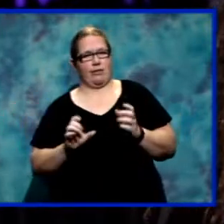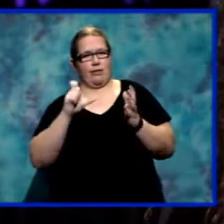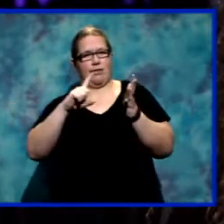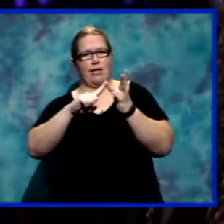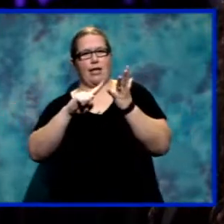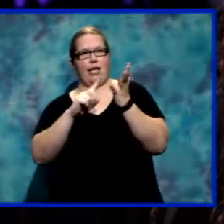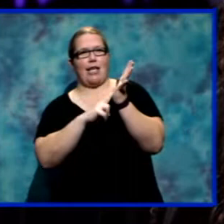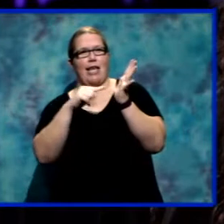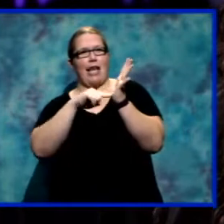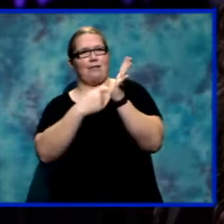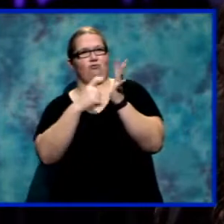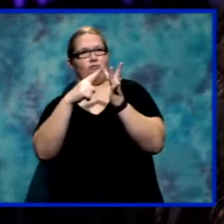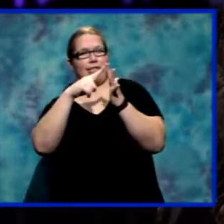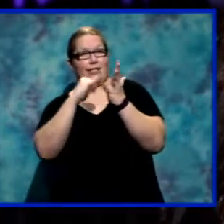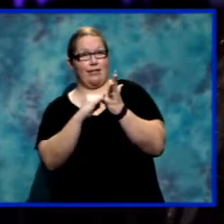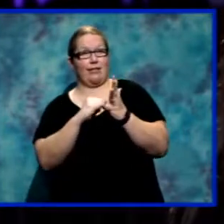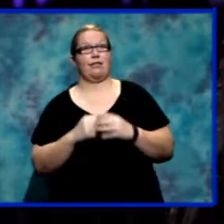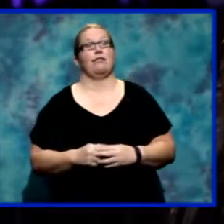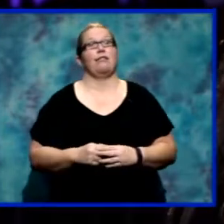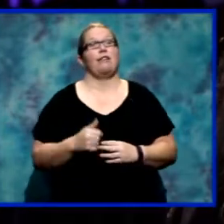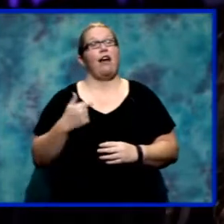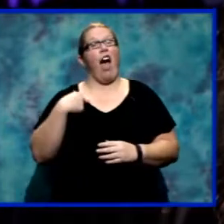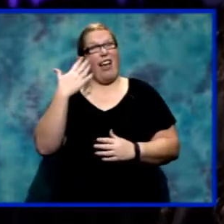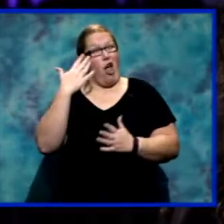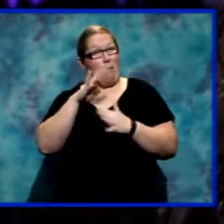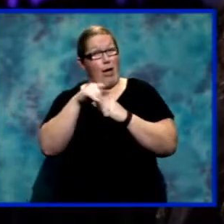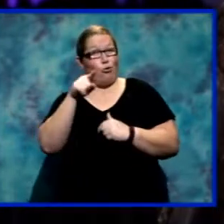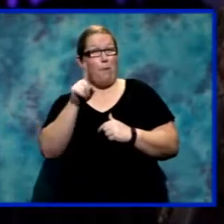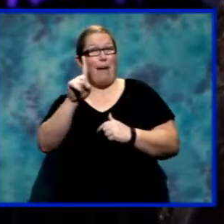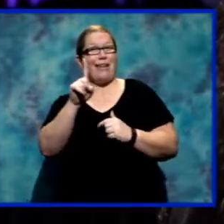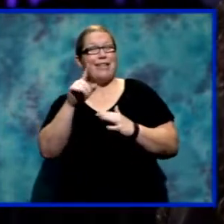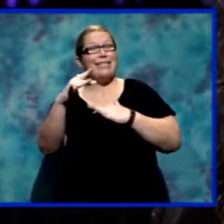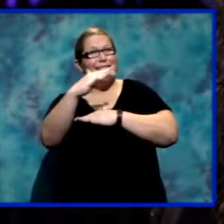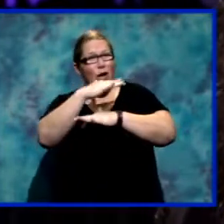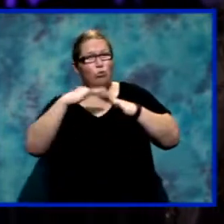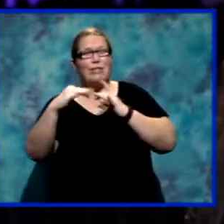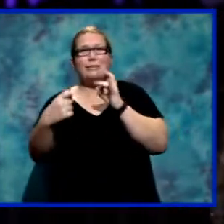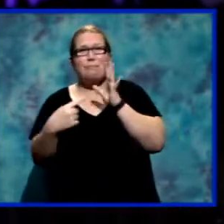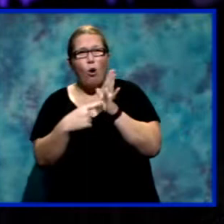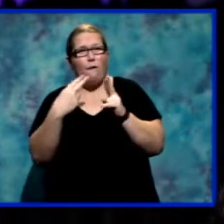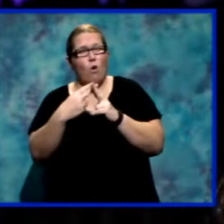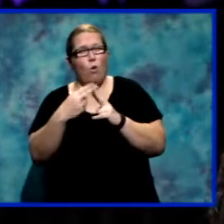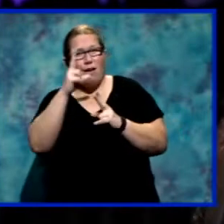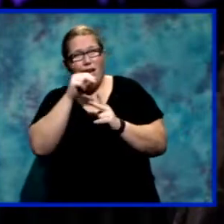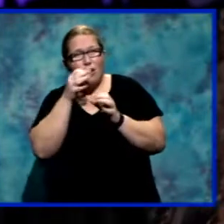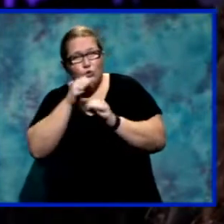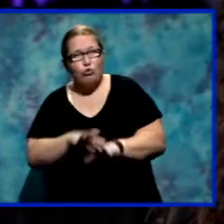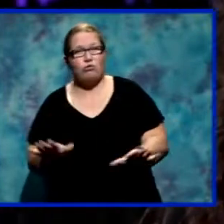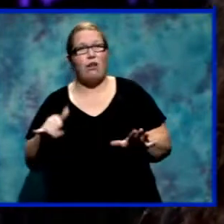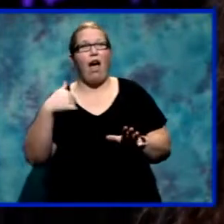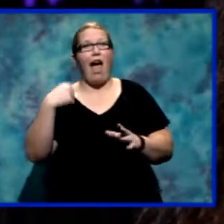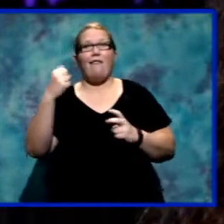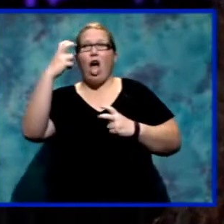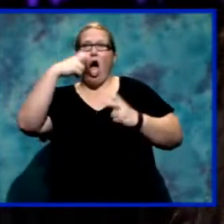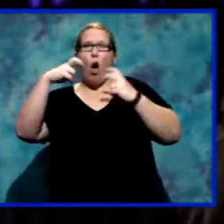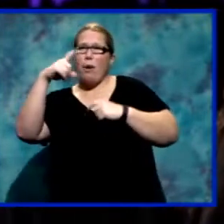don't know about you, but social is such an important thing for young people. I have so many older people have come